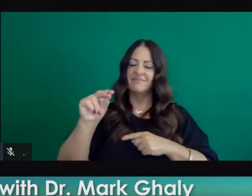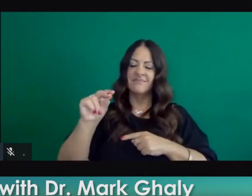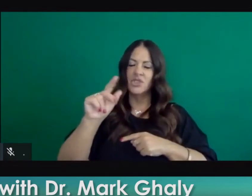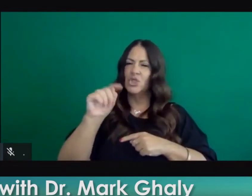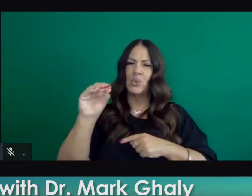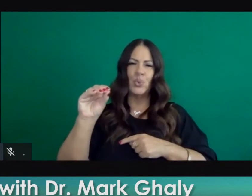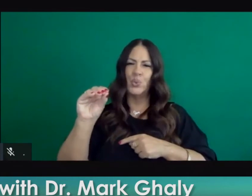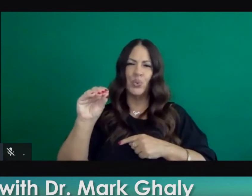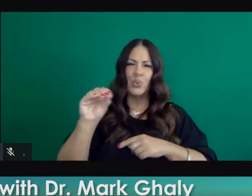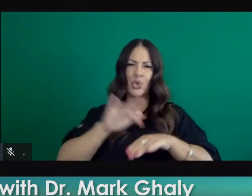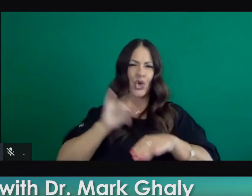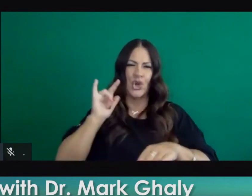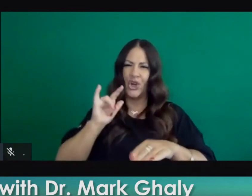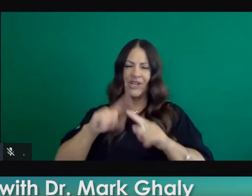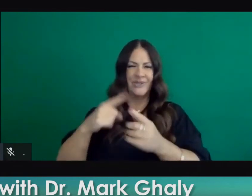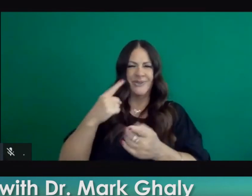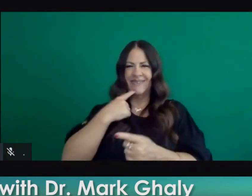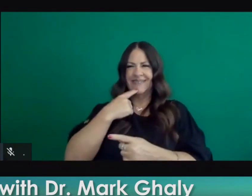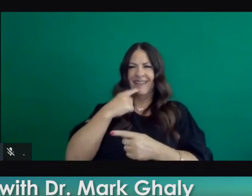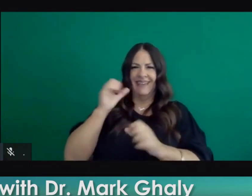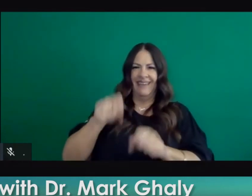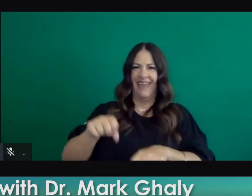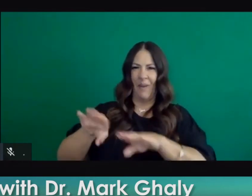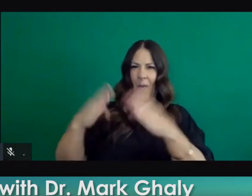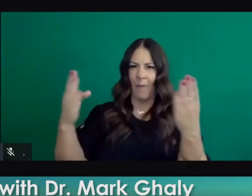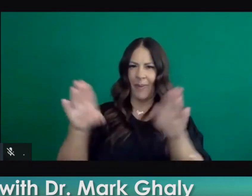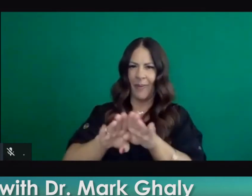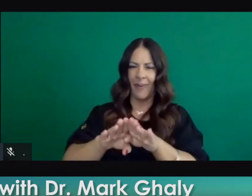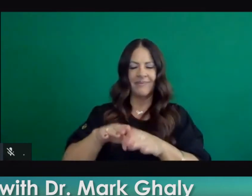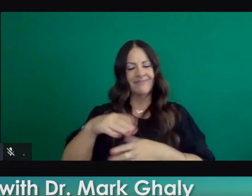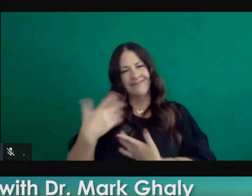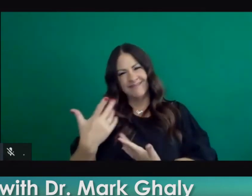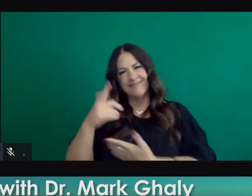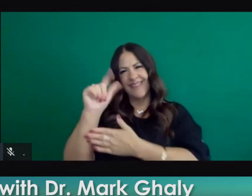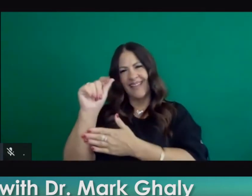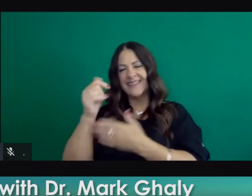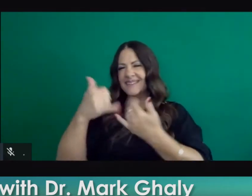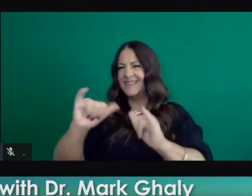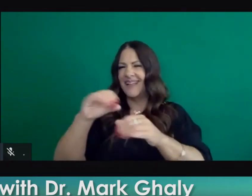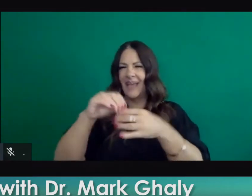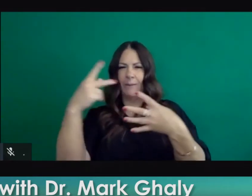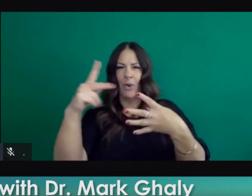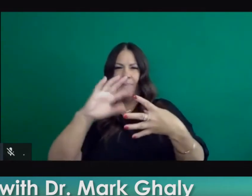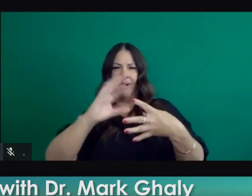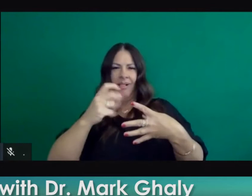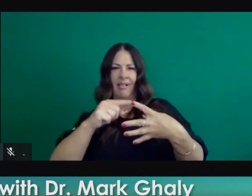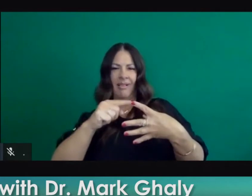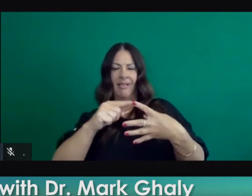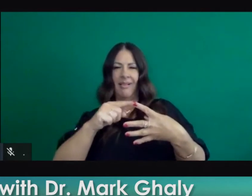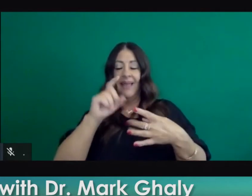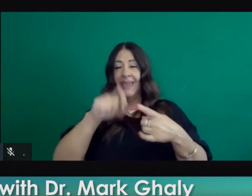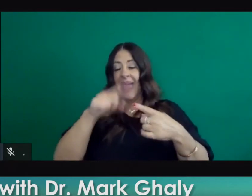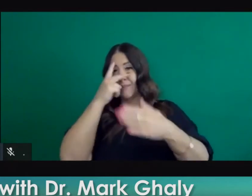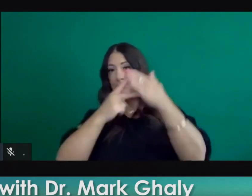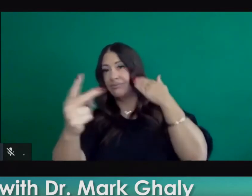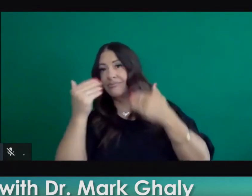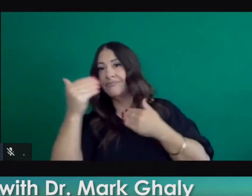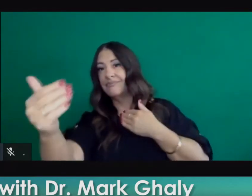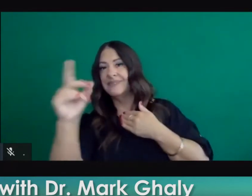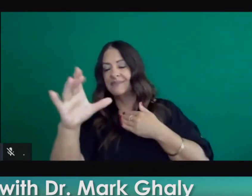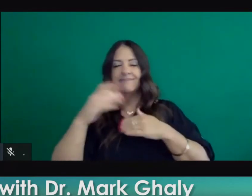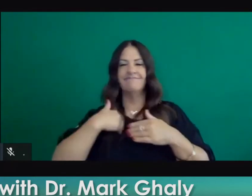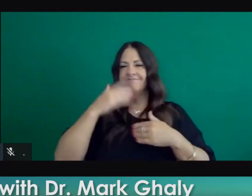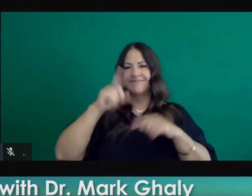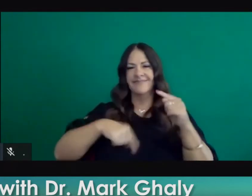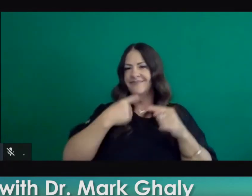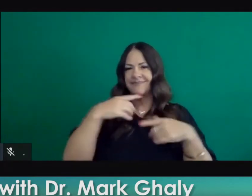look at a county like Los Angeles that remains in purple to think that far out. Now, certainly people have hope that